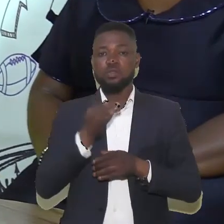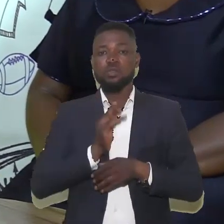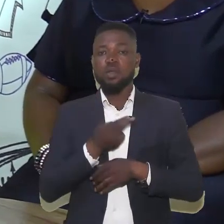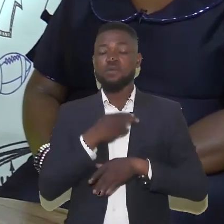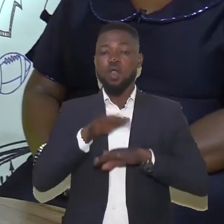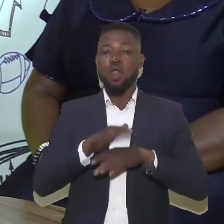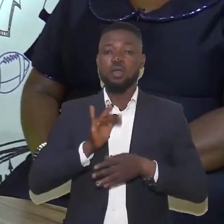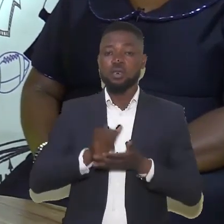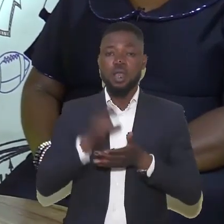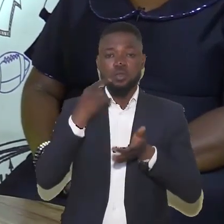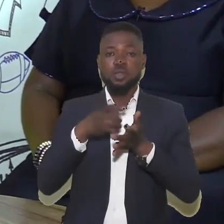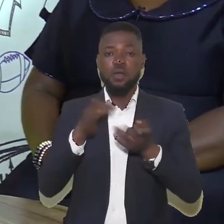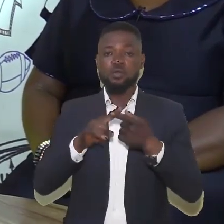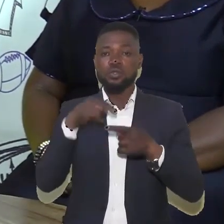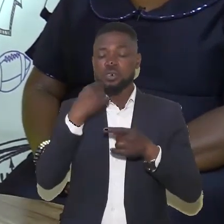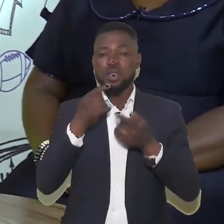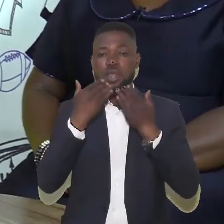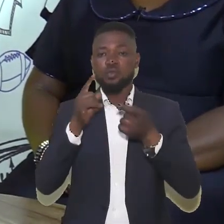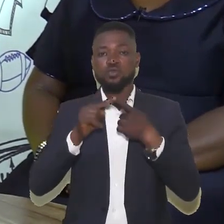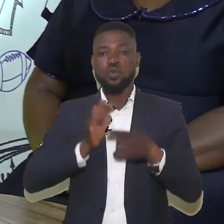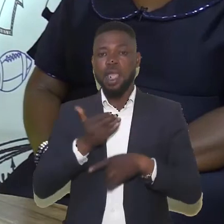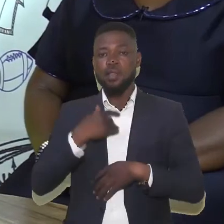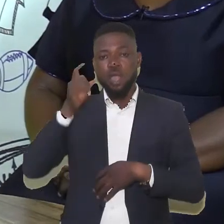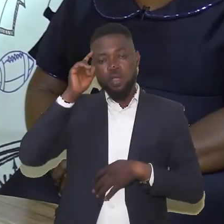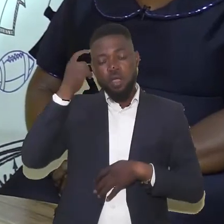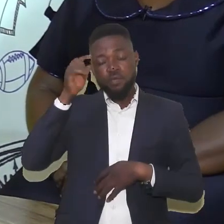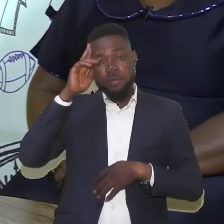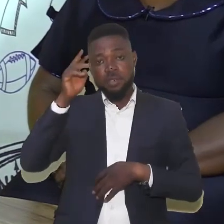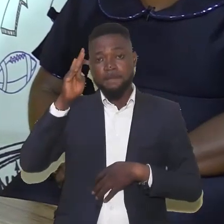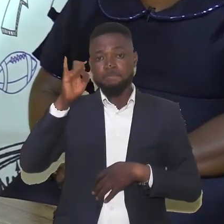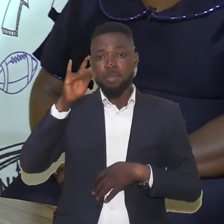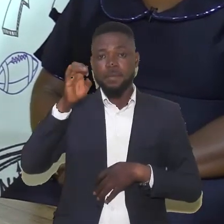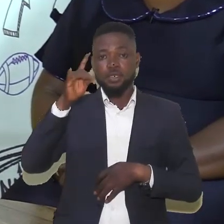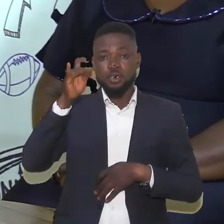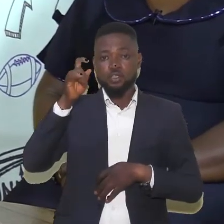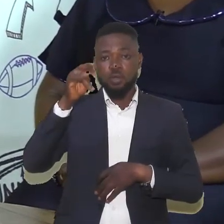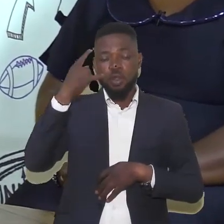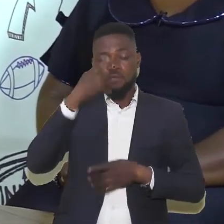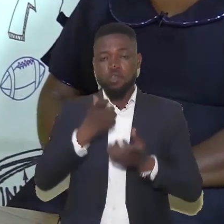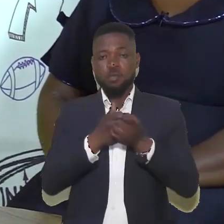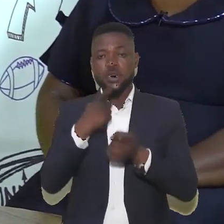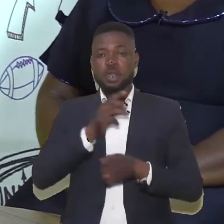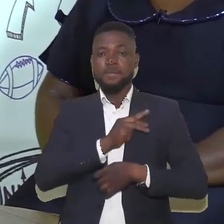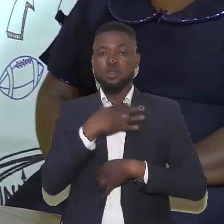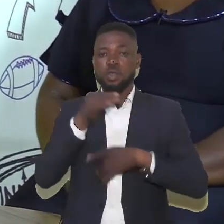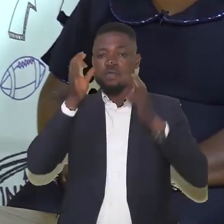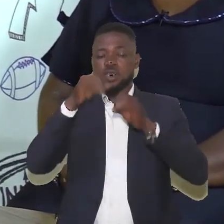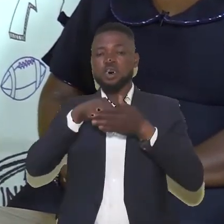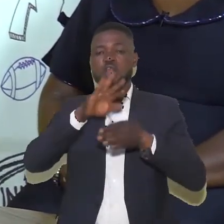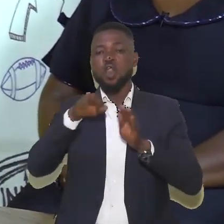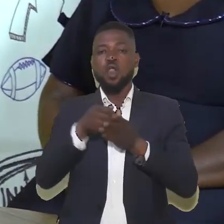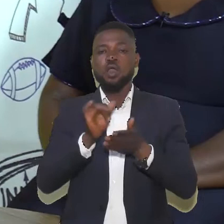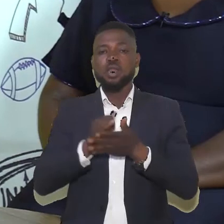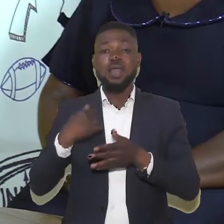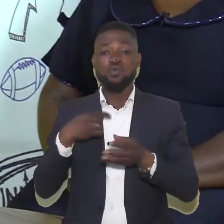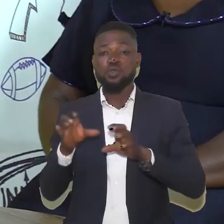And on that note, I want to say thank you to our governor, Mr. Babajide Olusola Sanwo-Olu, for supporting the Ministry of Education in all that we